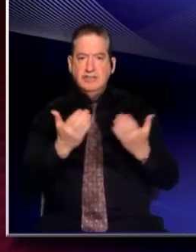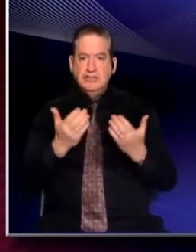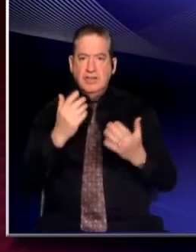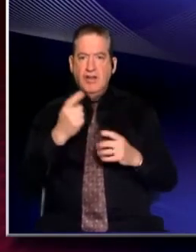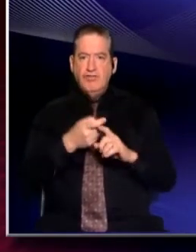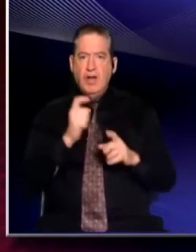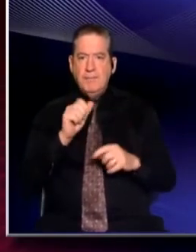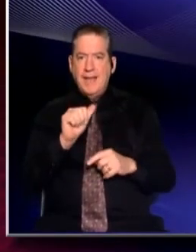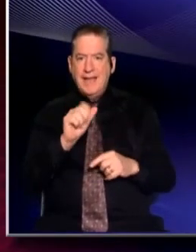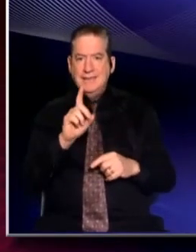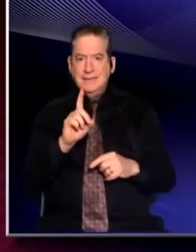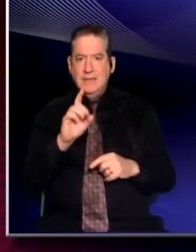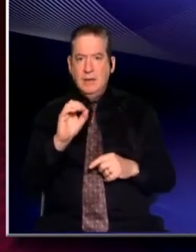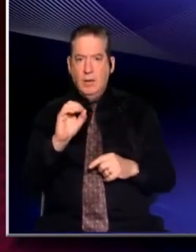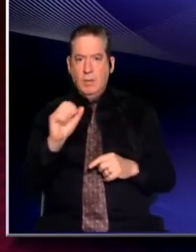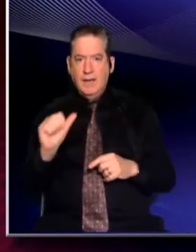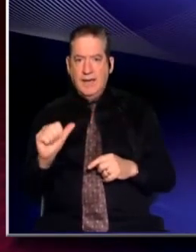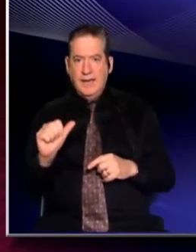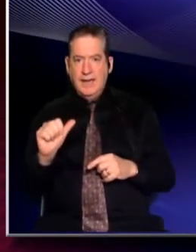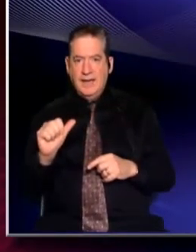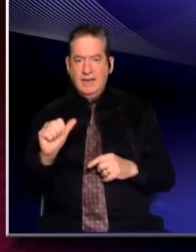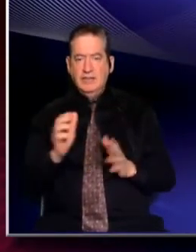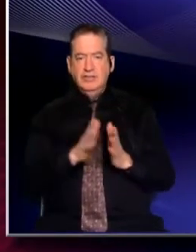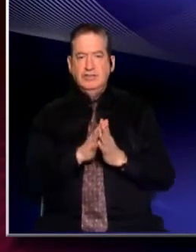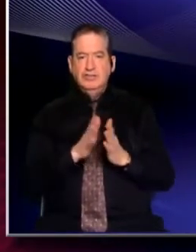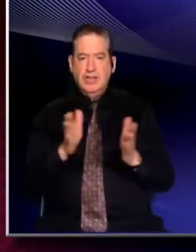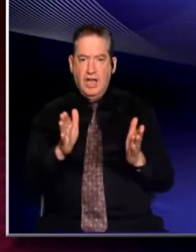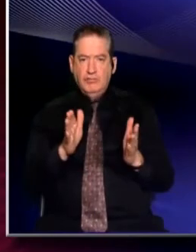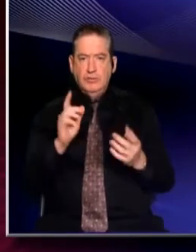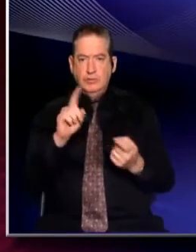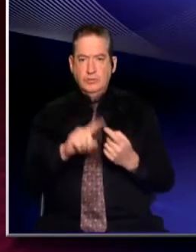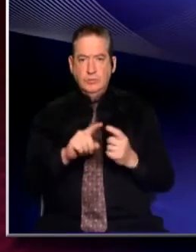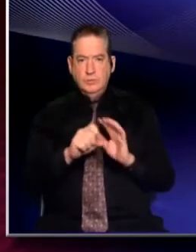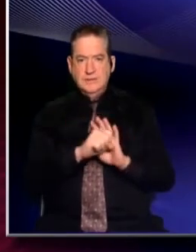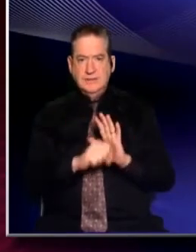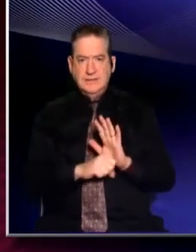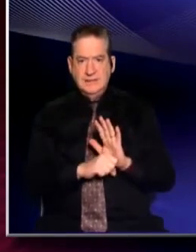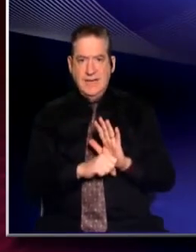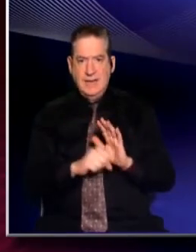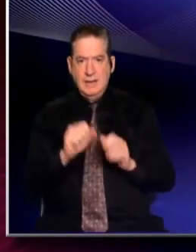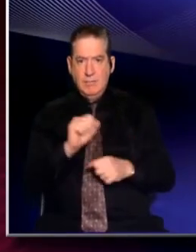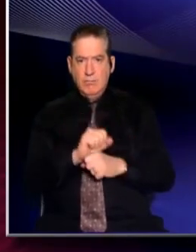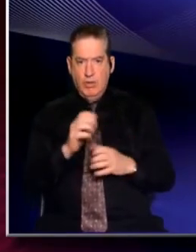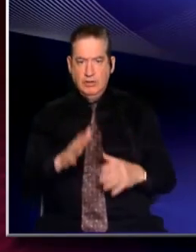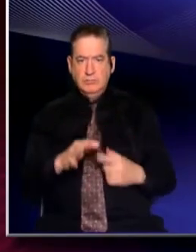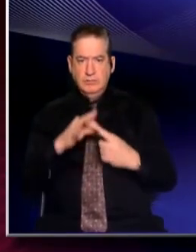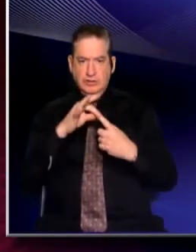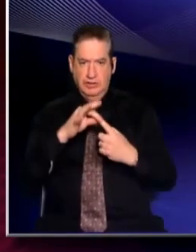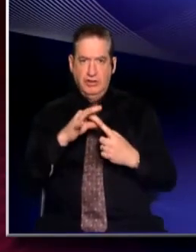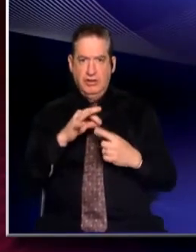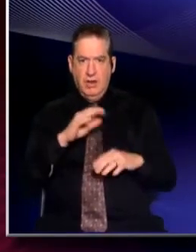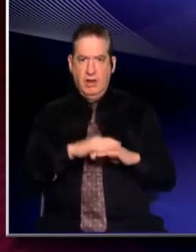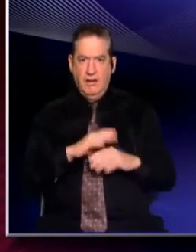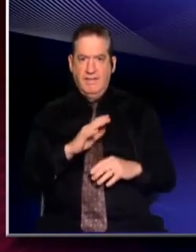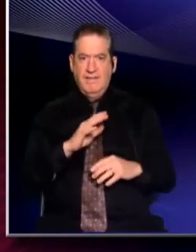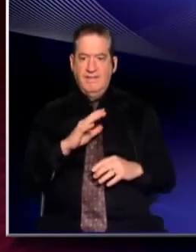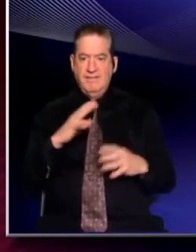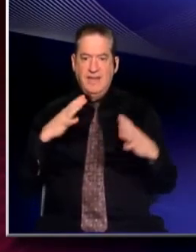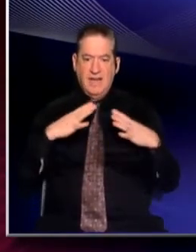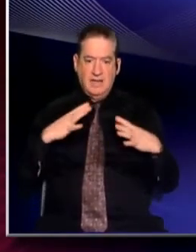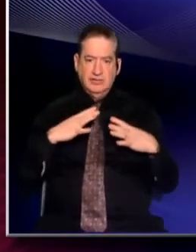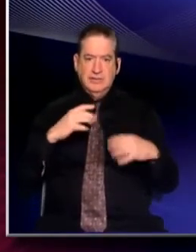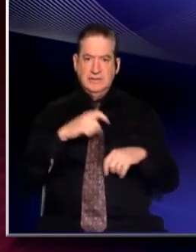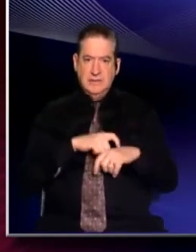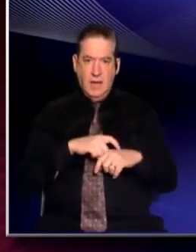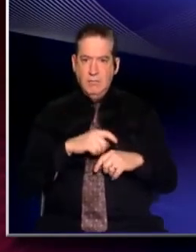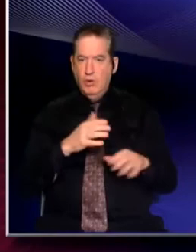from ADOA, general to state employees, particularly on vacation time or leave time,